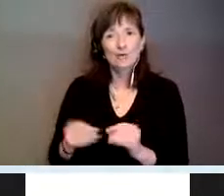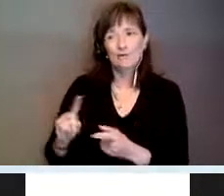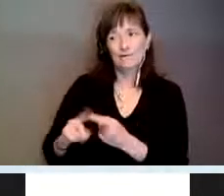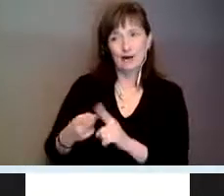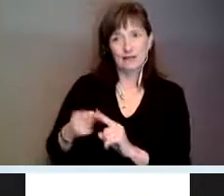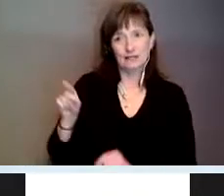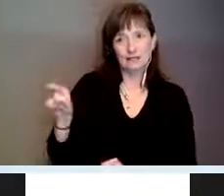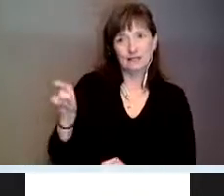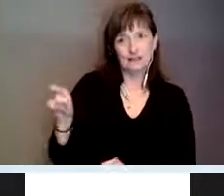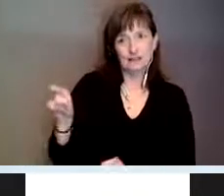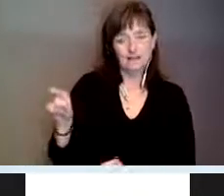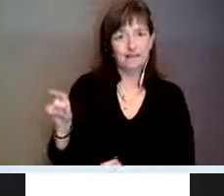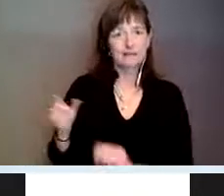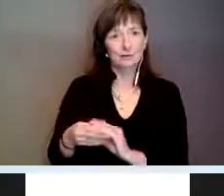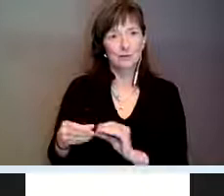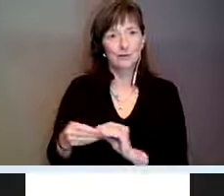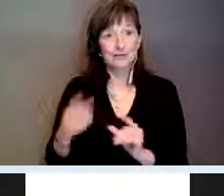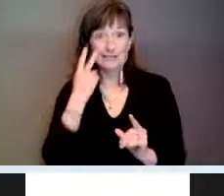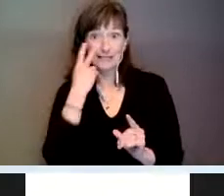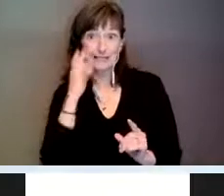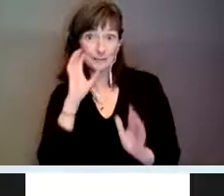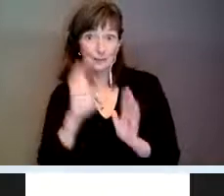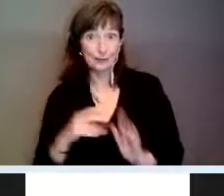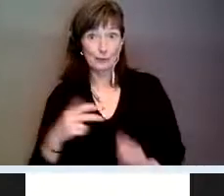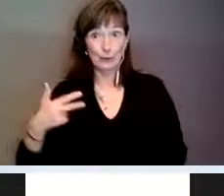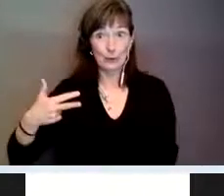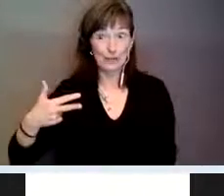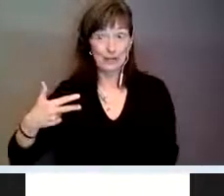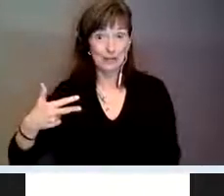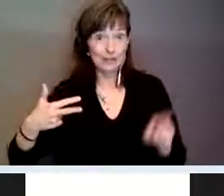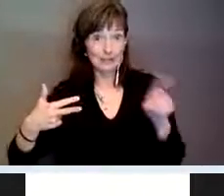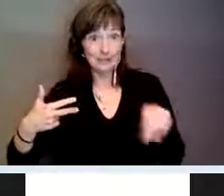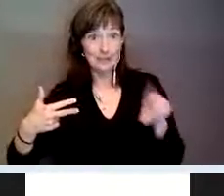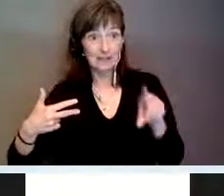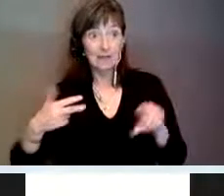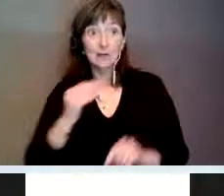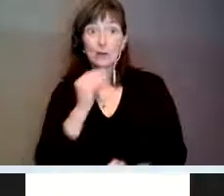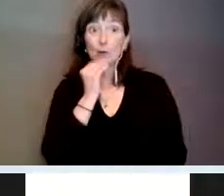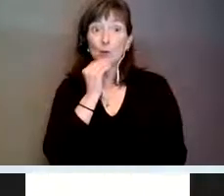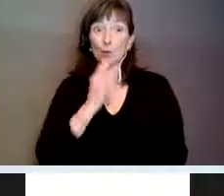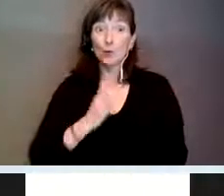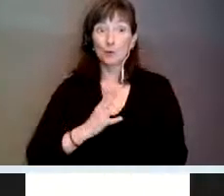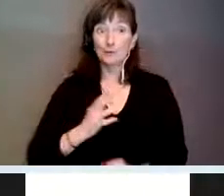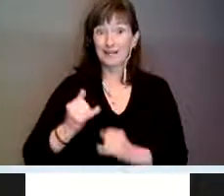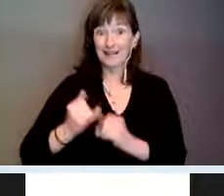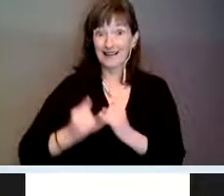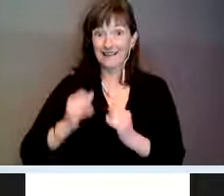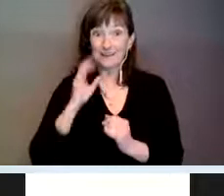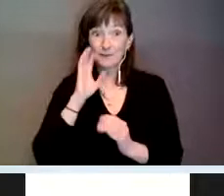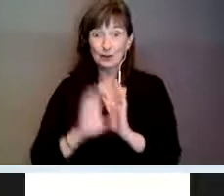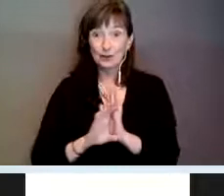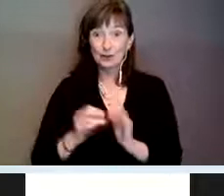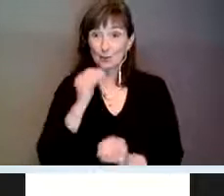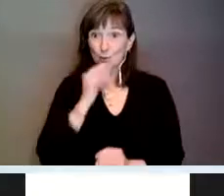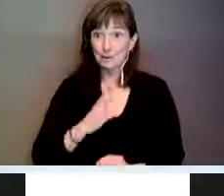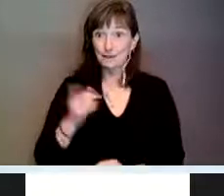see in the picture with the three of them together, they're going to tell the story about the woman who in the last photograph was in